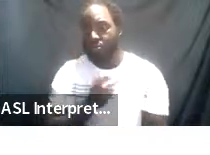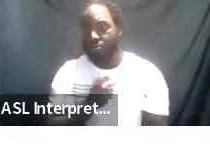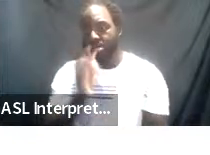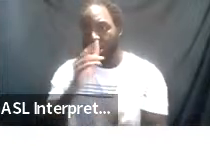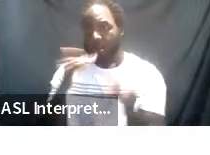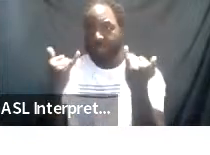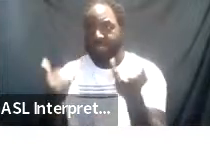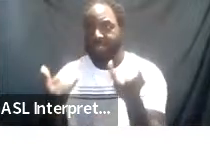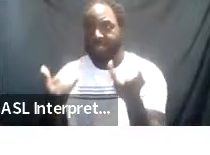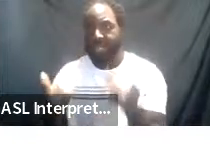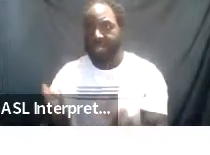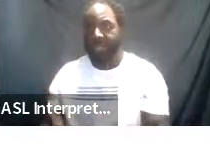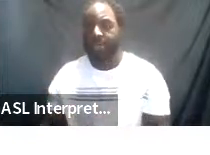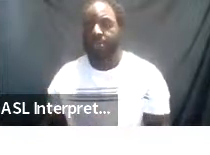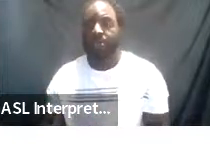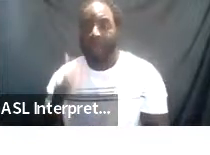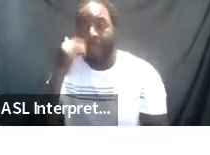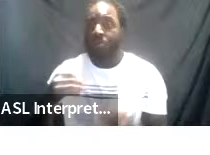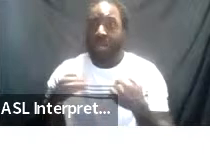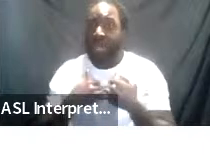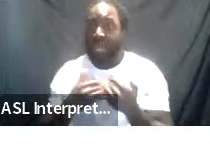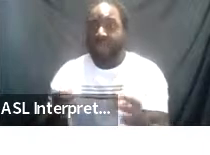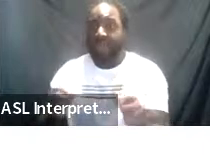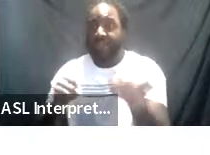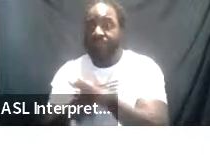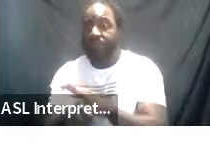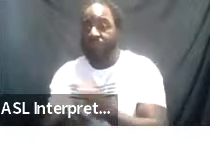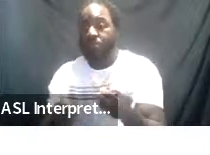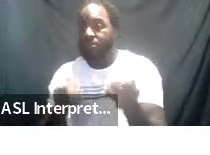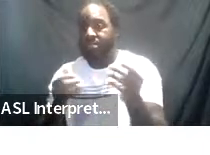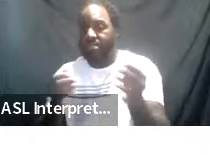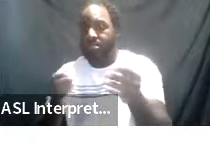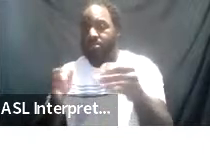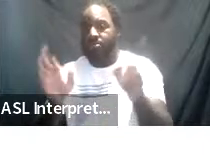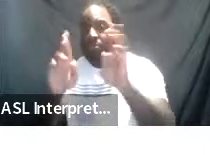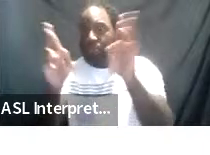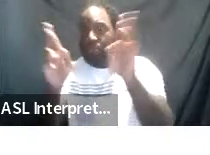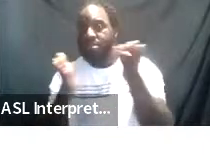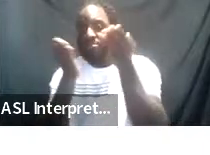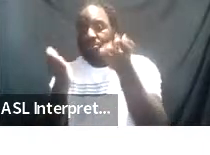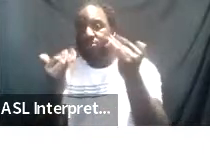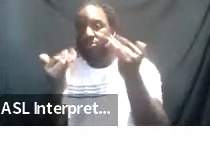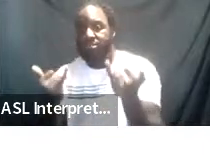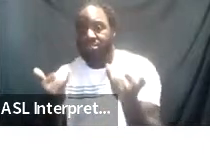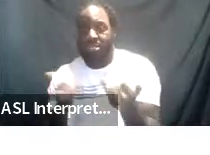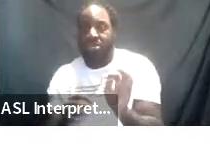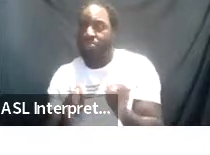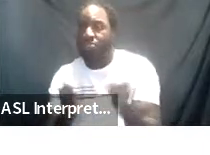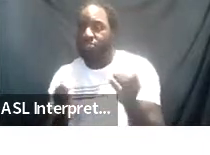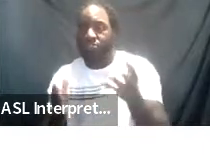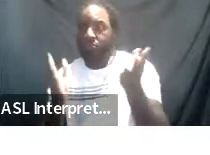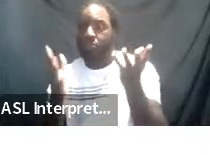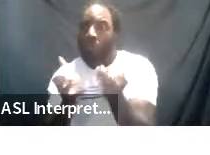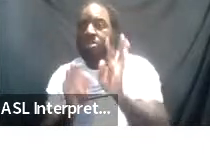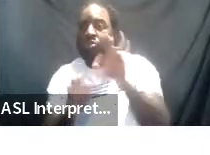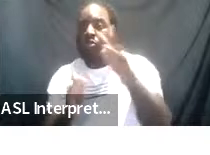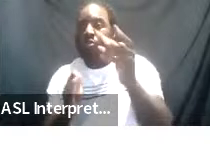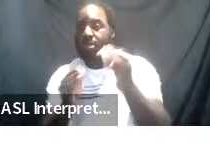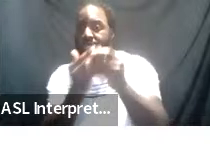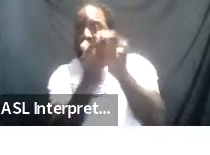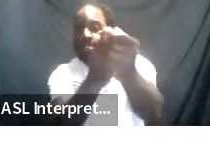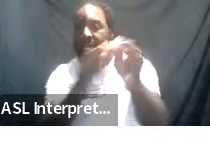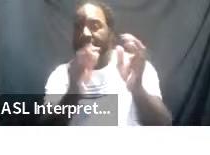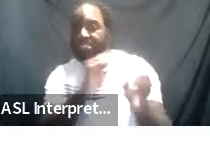where, we don't even have fully baked proposals yet. We're seeking your guidance and feedback. And so we definitely have